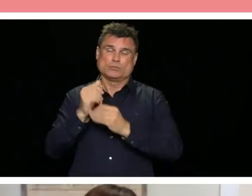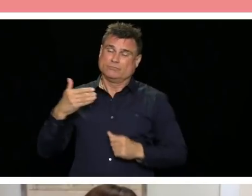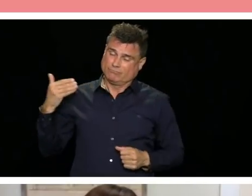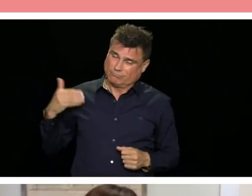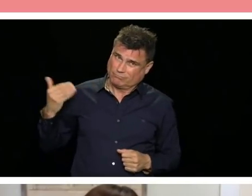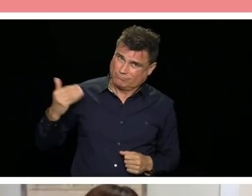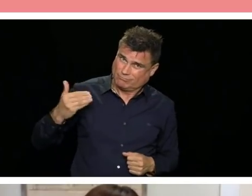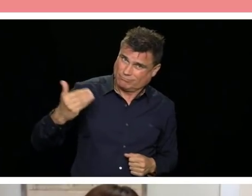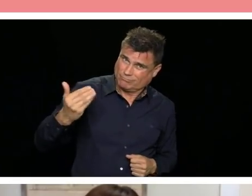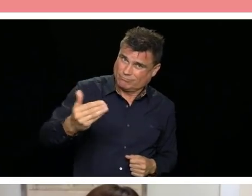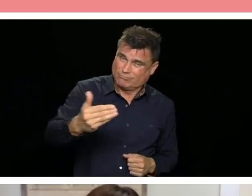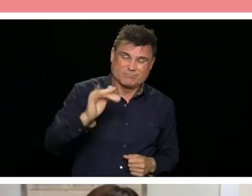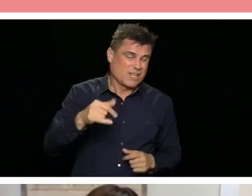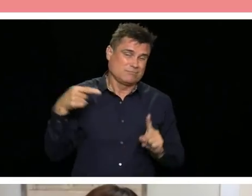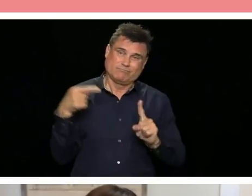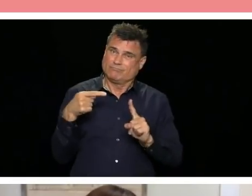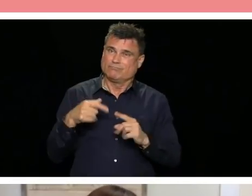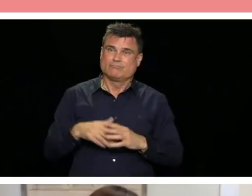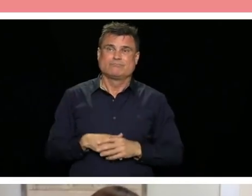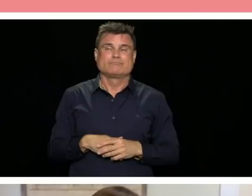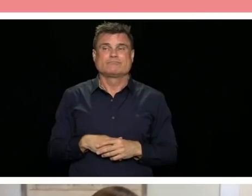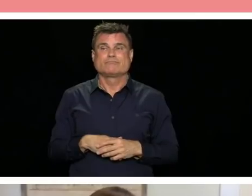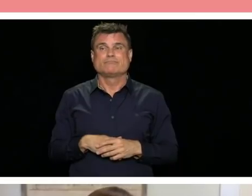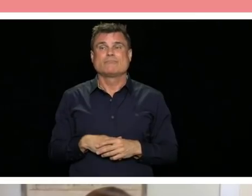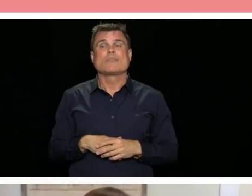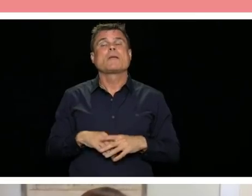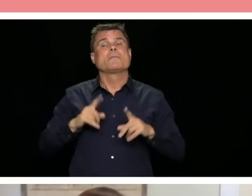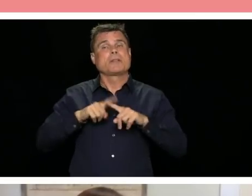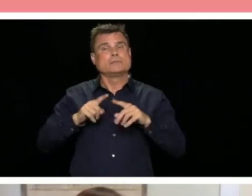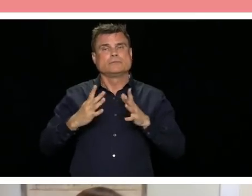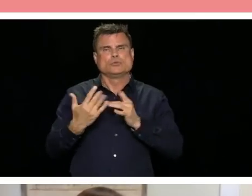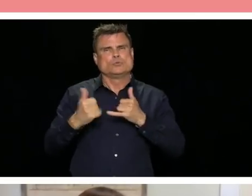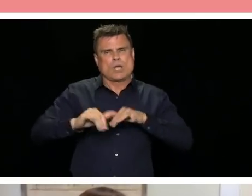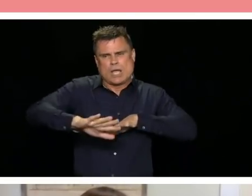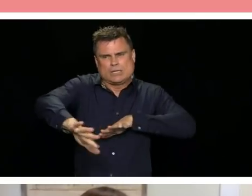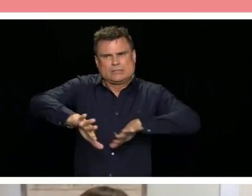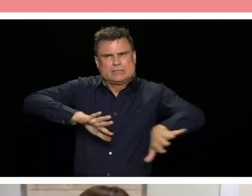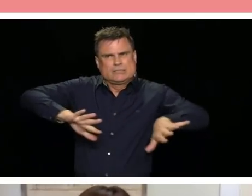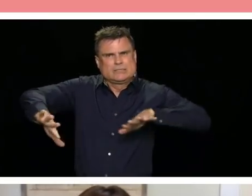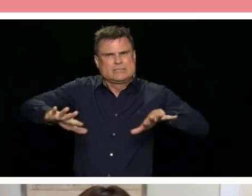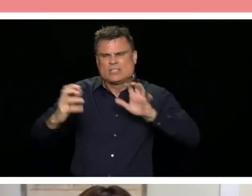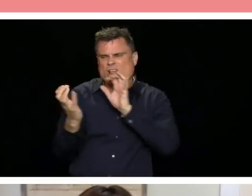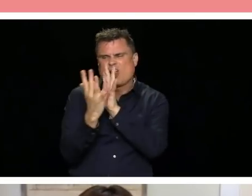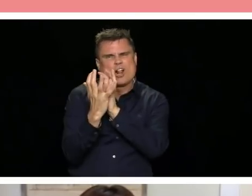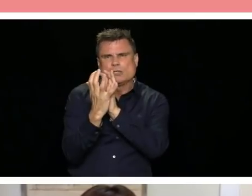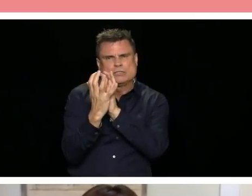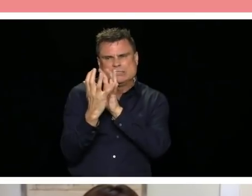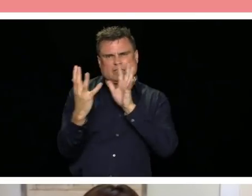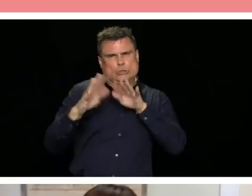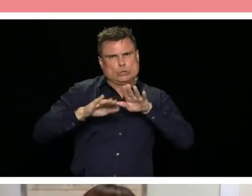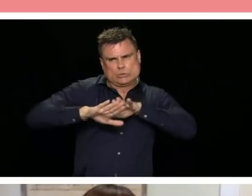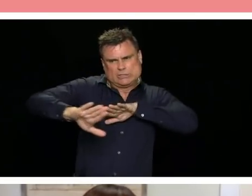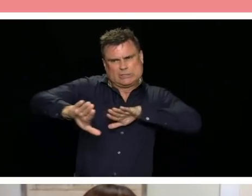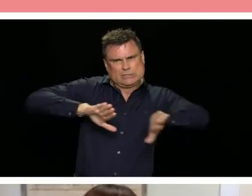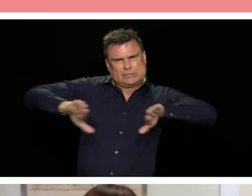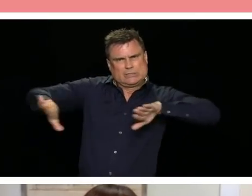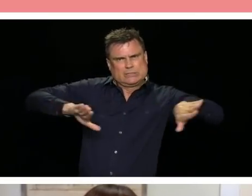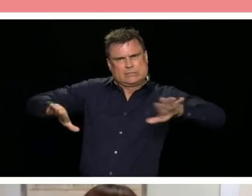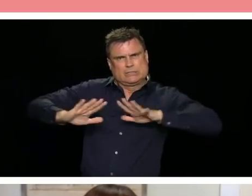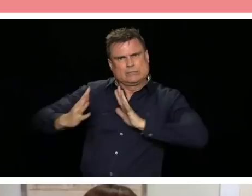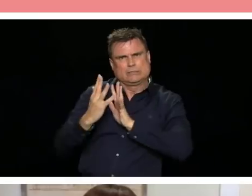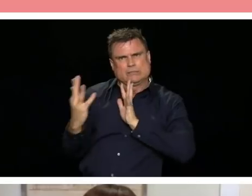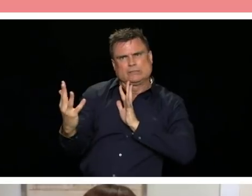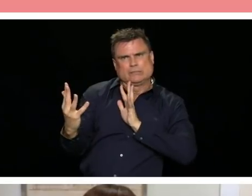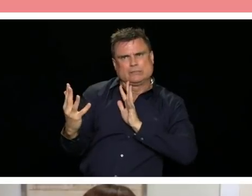infected, and they're less likely to transmit. So we're telling young adults that they should